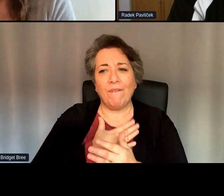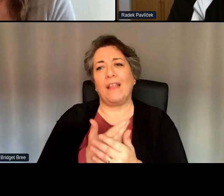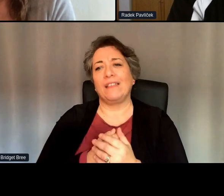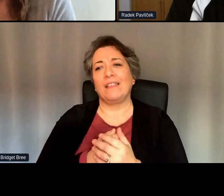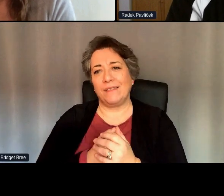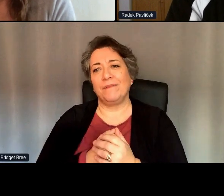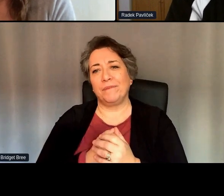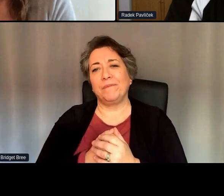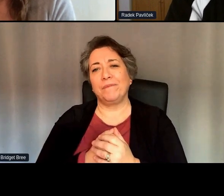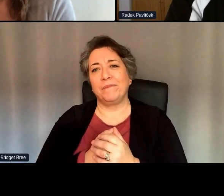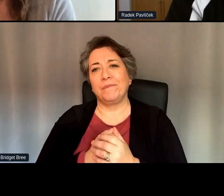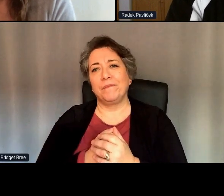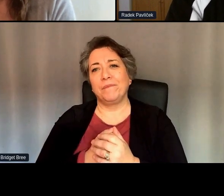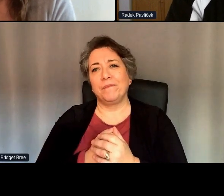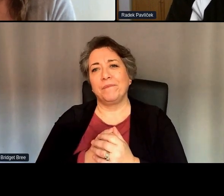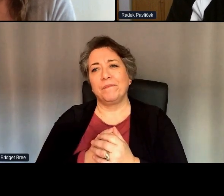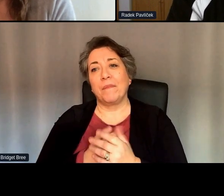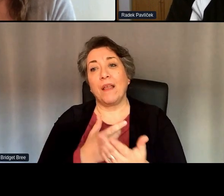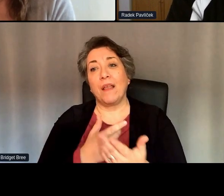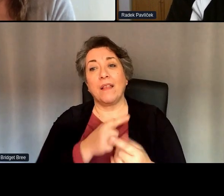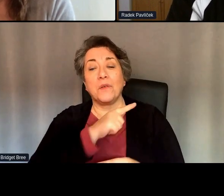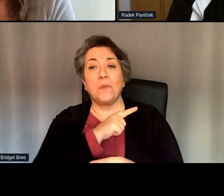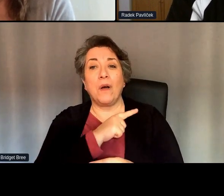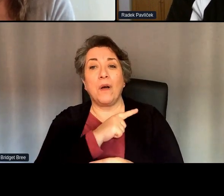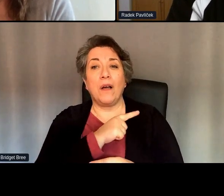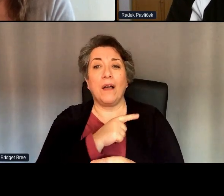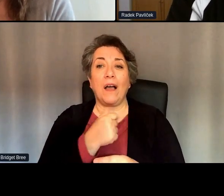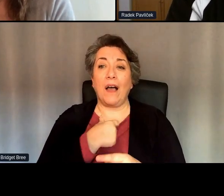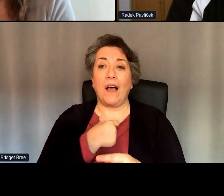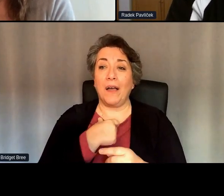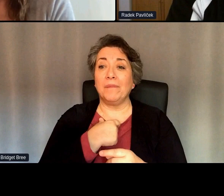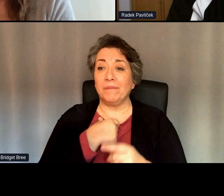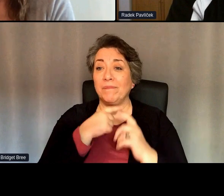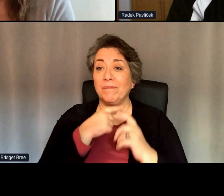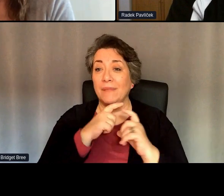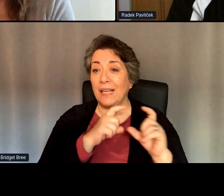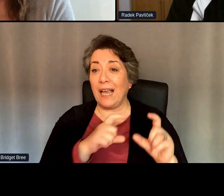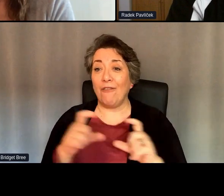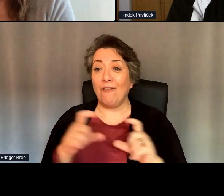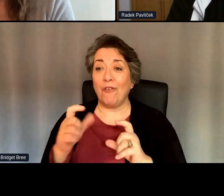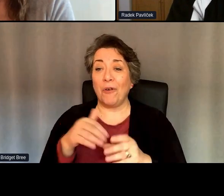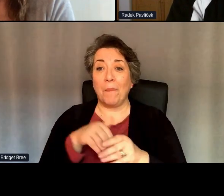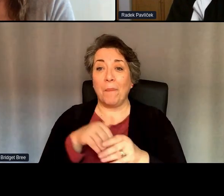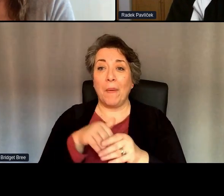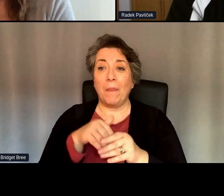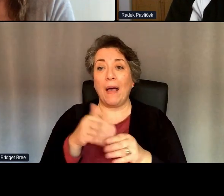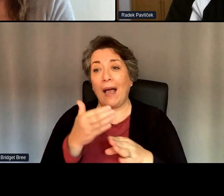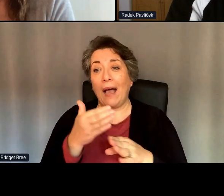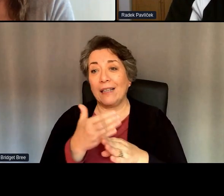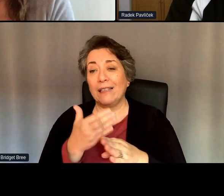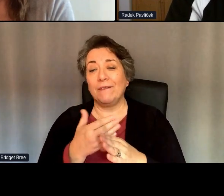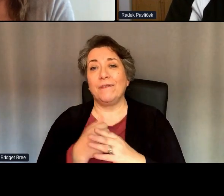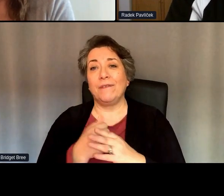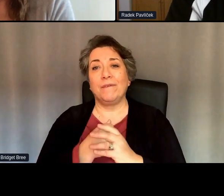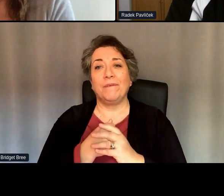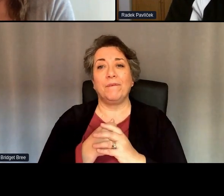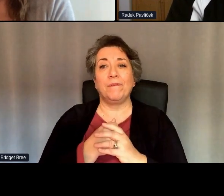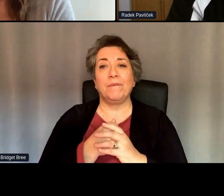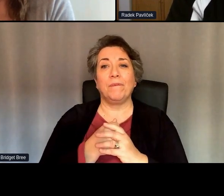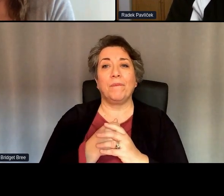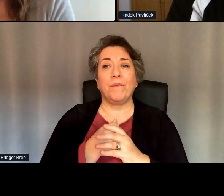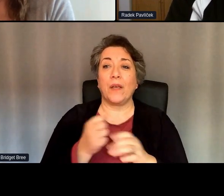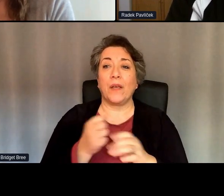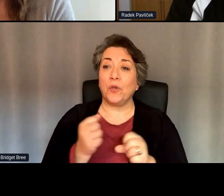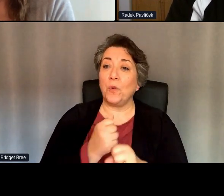that's one of the reasons why I am still member and why I am active and do my